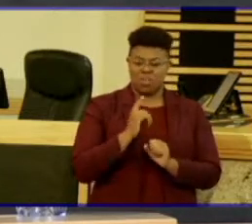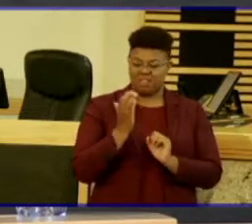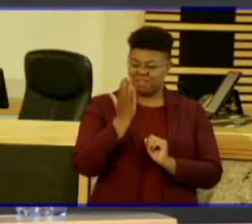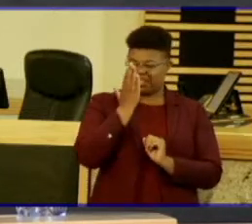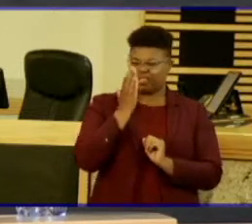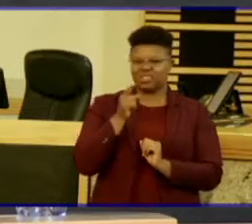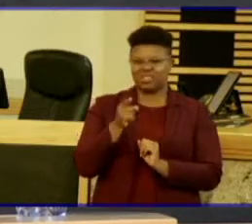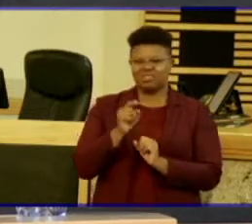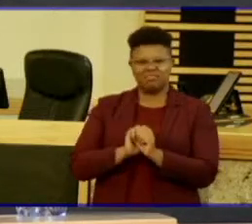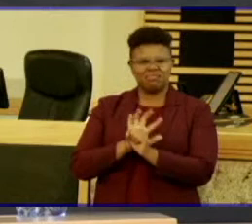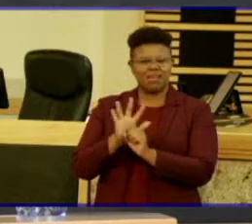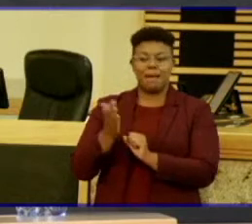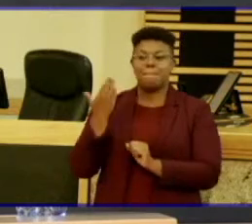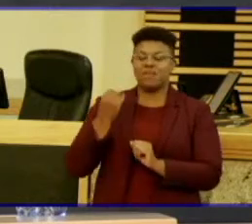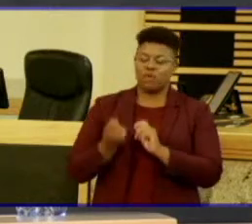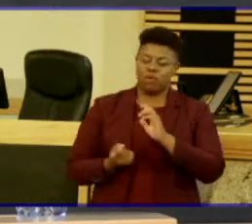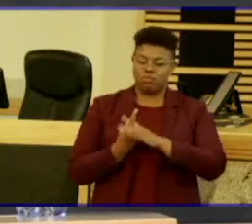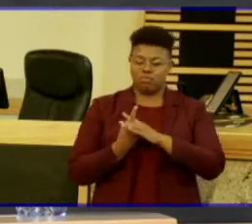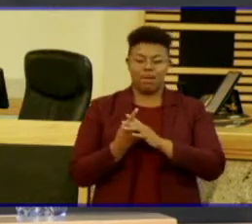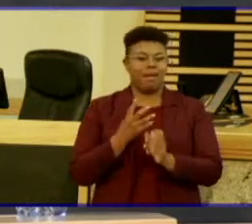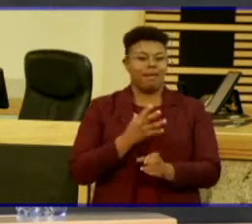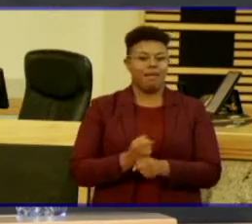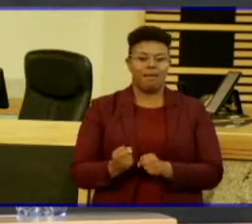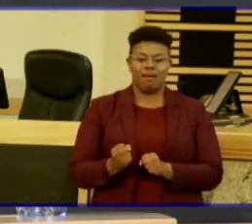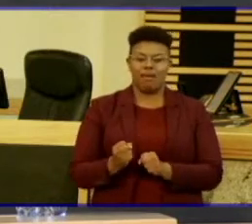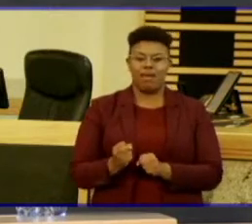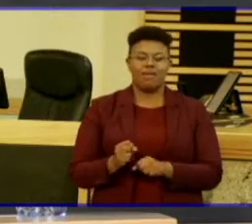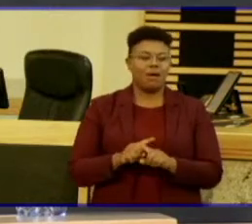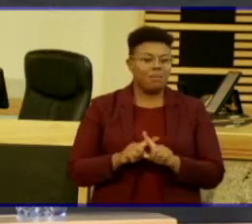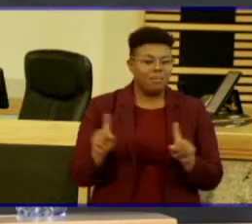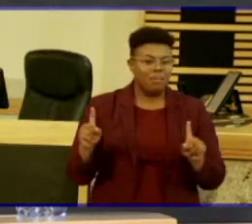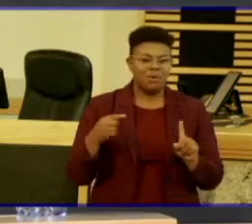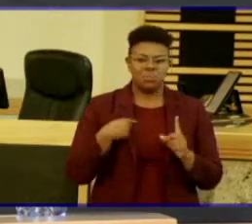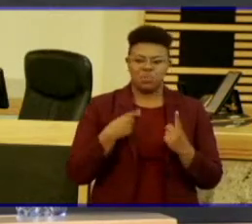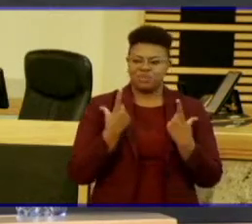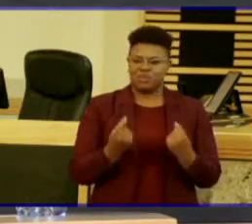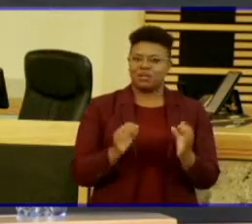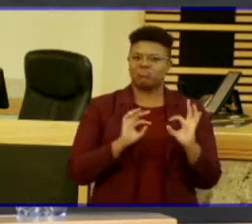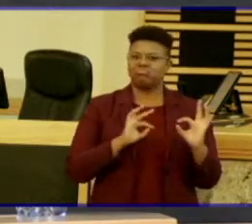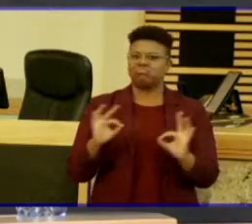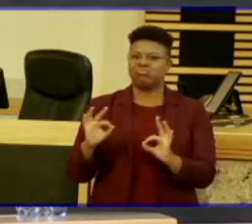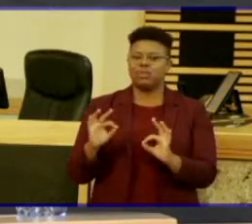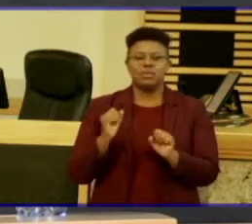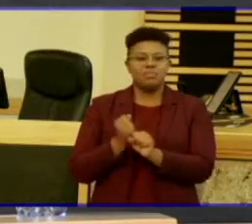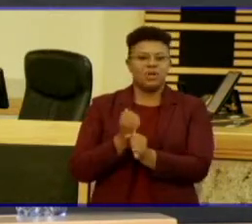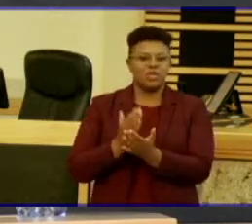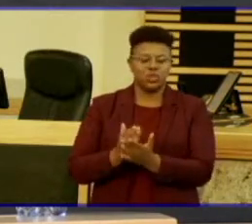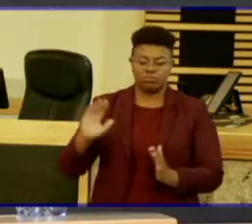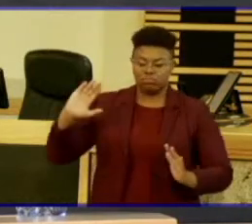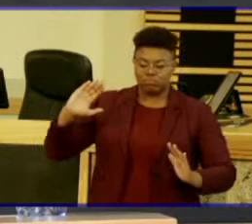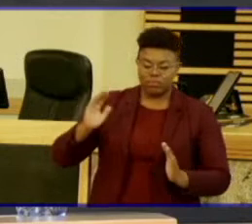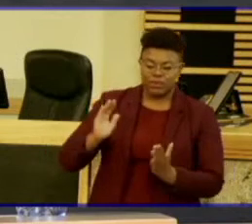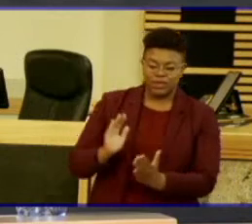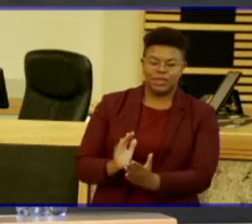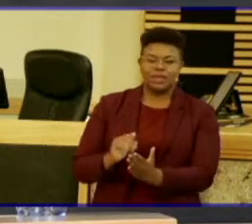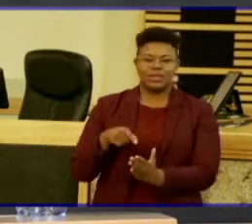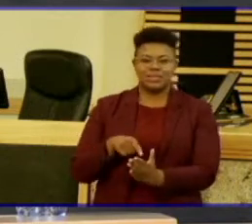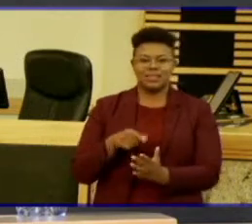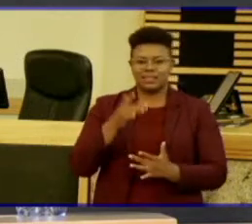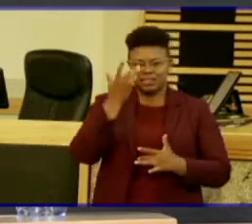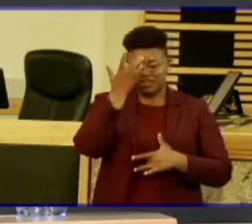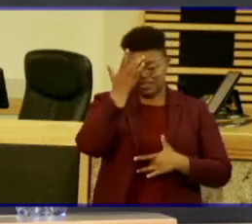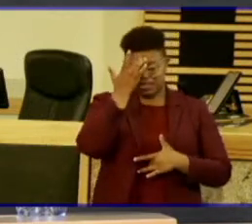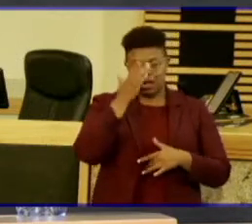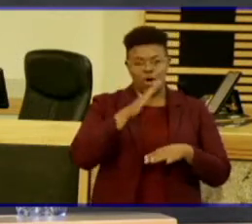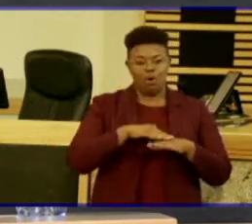never surfaced on our shores before. However, we have done well in reducing the burden of this of the disease